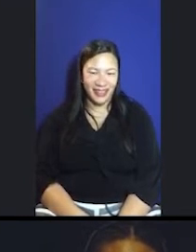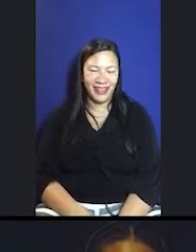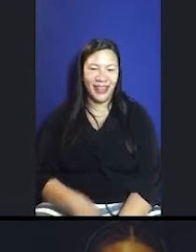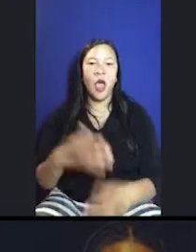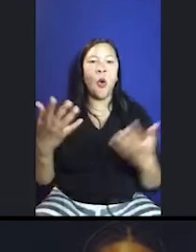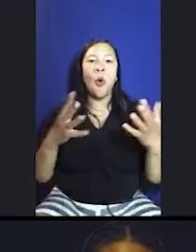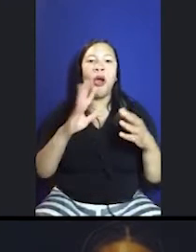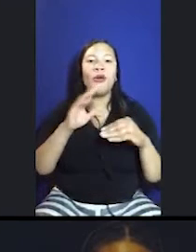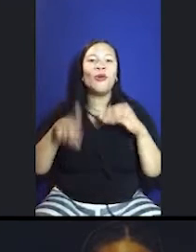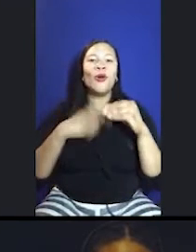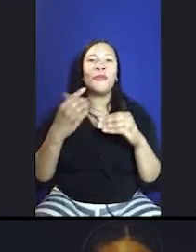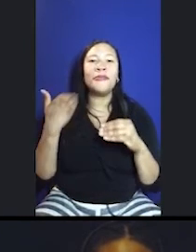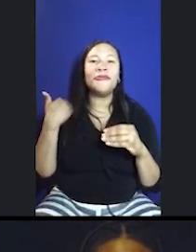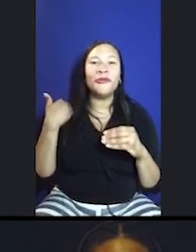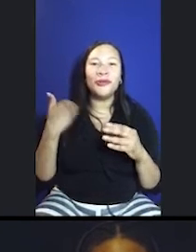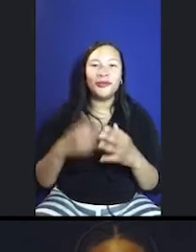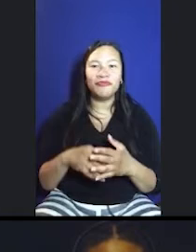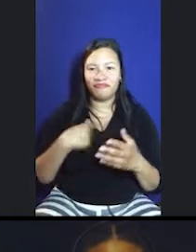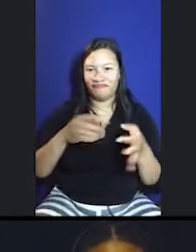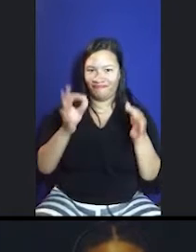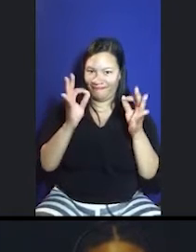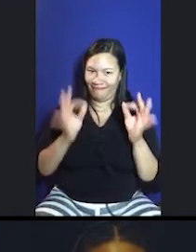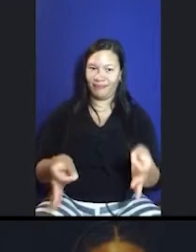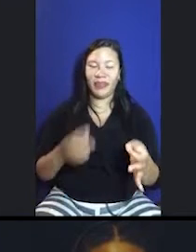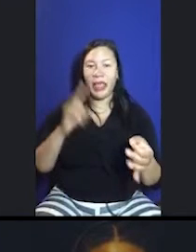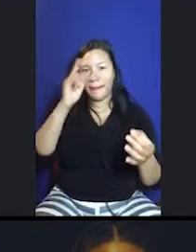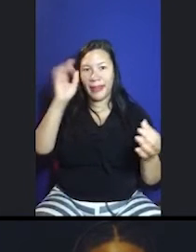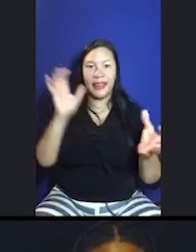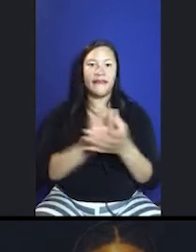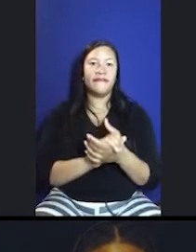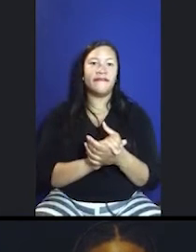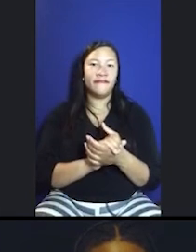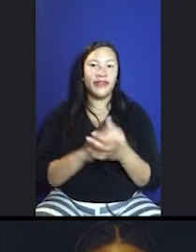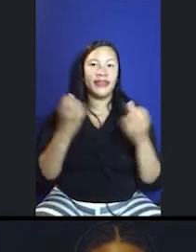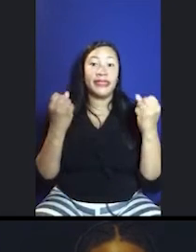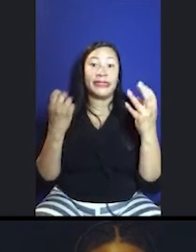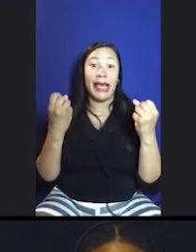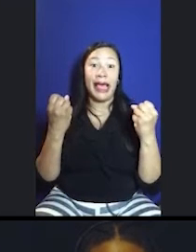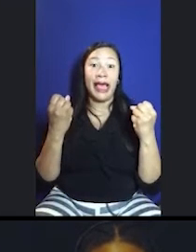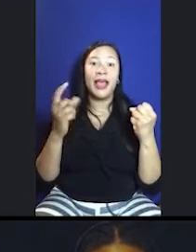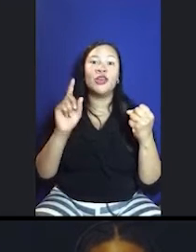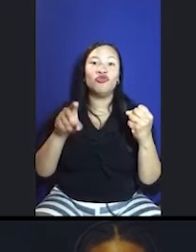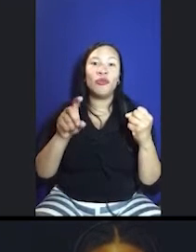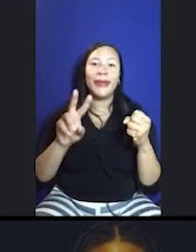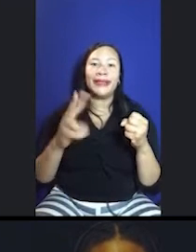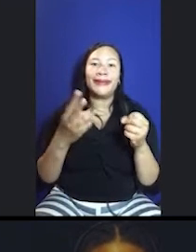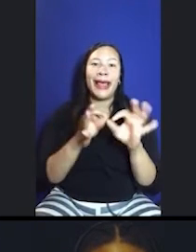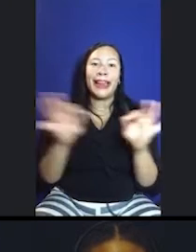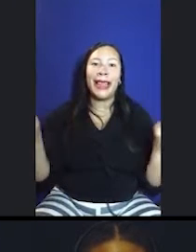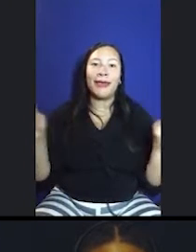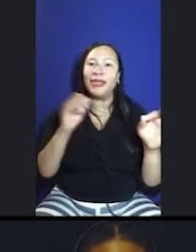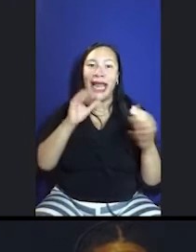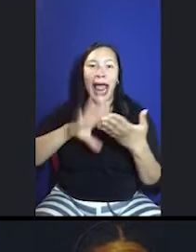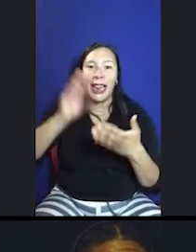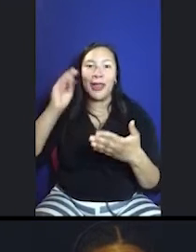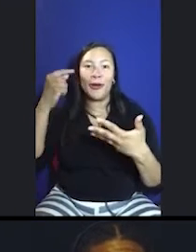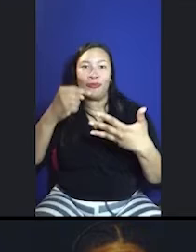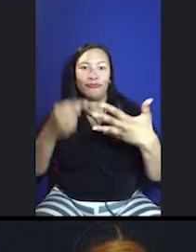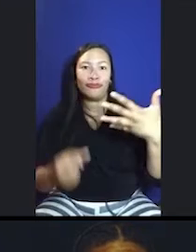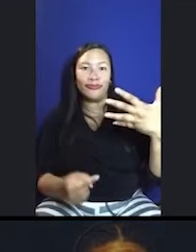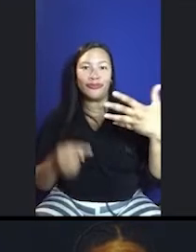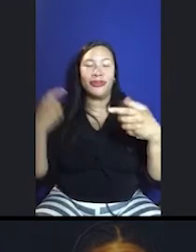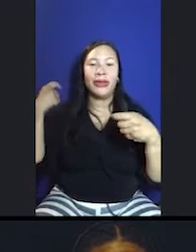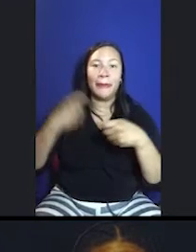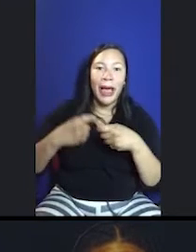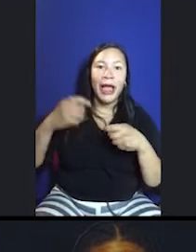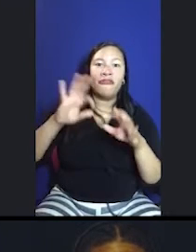earlier. Like I definitely believe that sign language should be a second language before any other language. Like growing